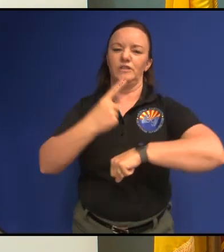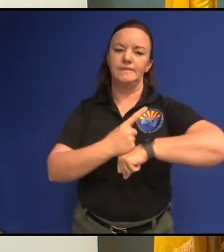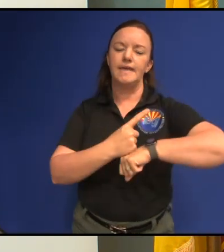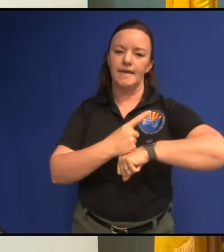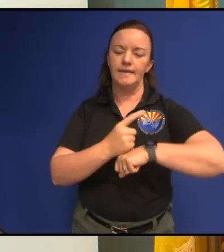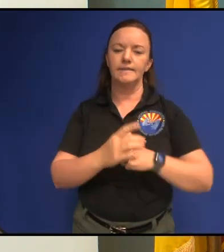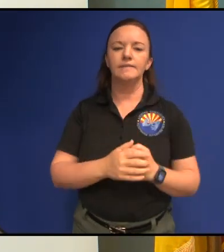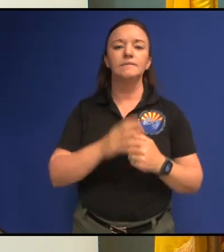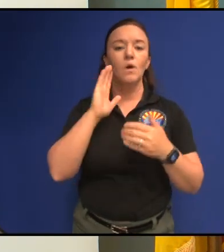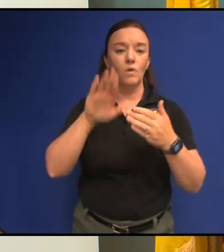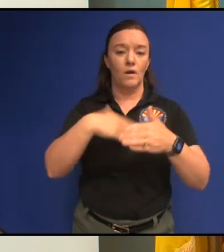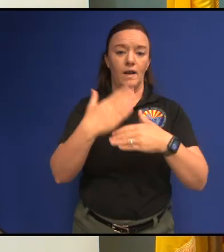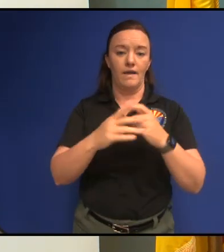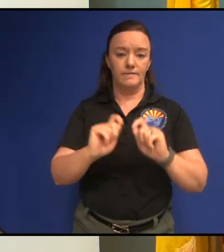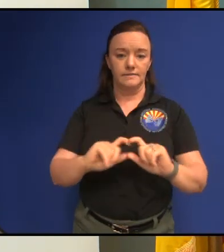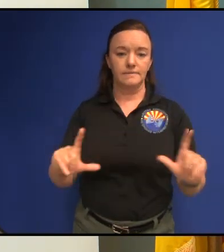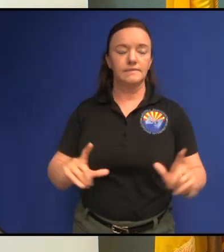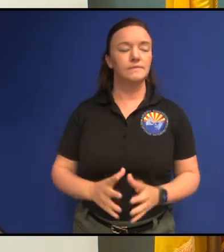So we'll go forward here.